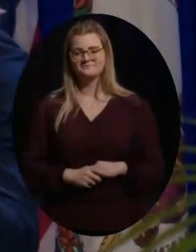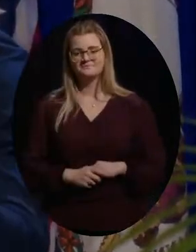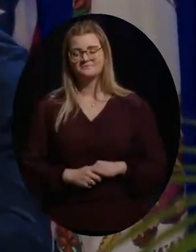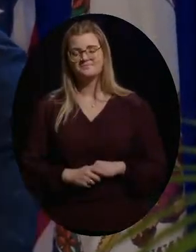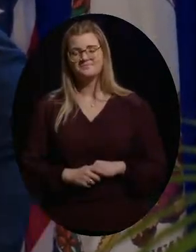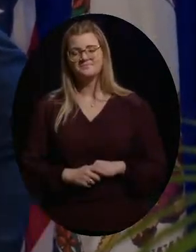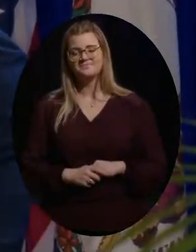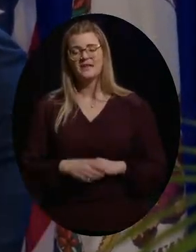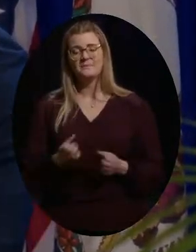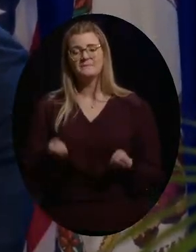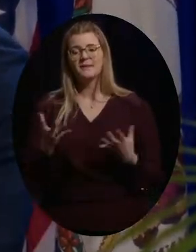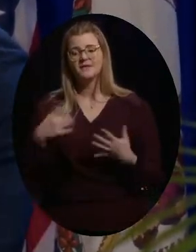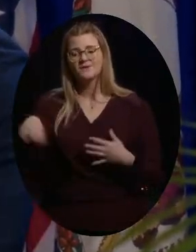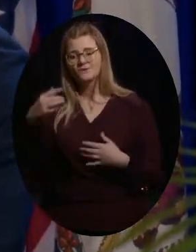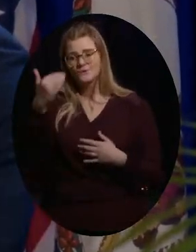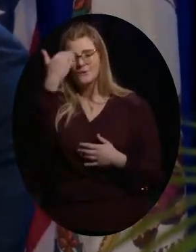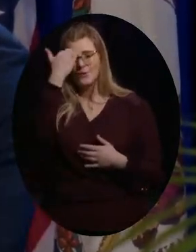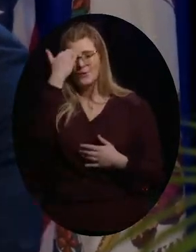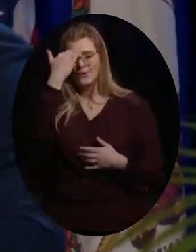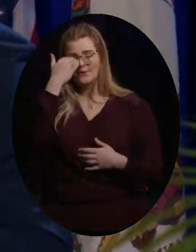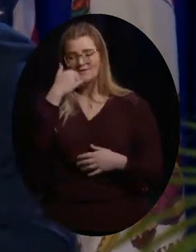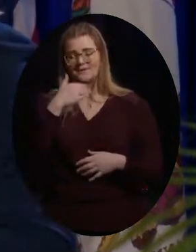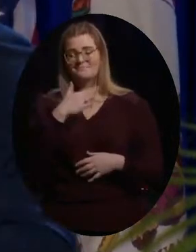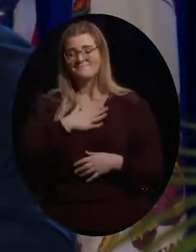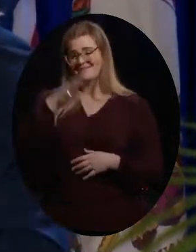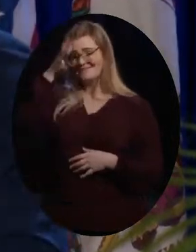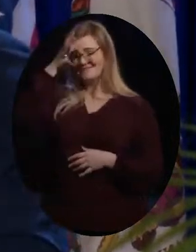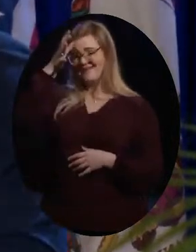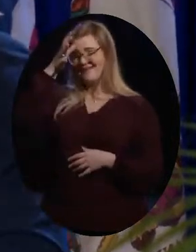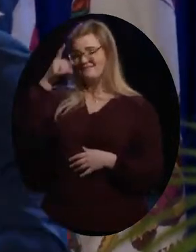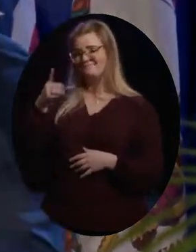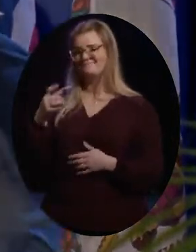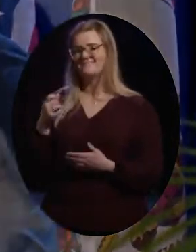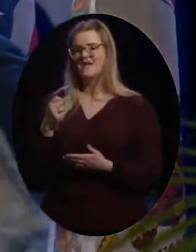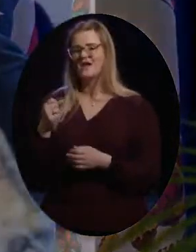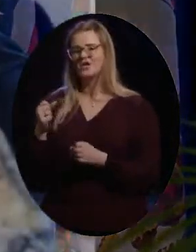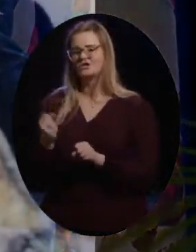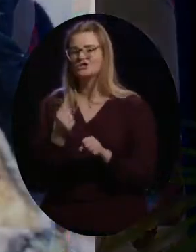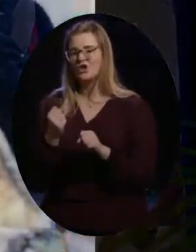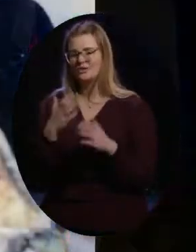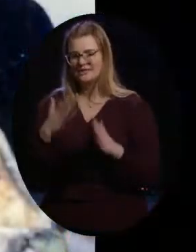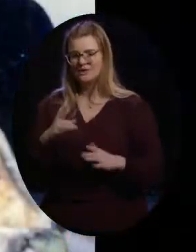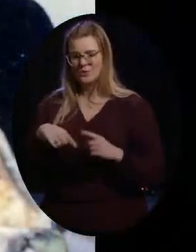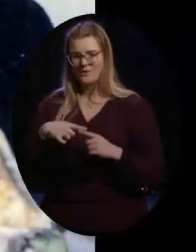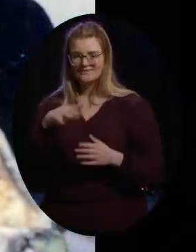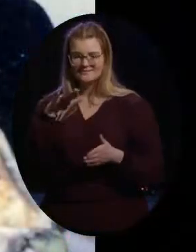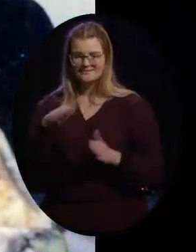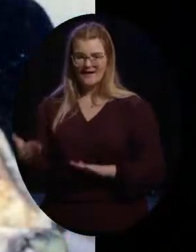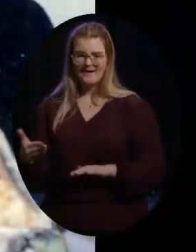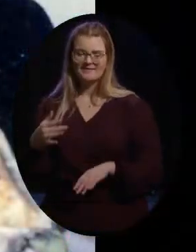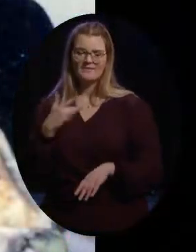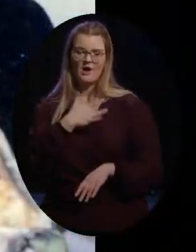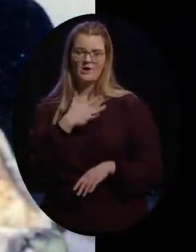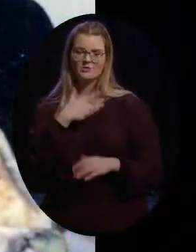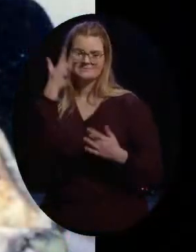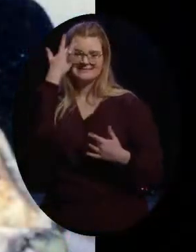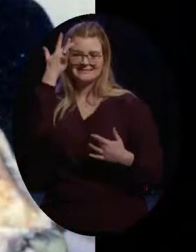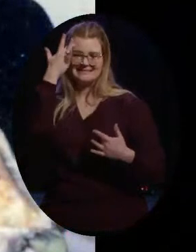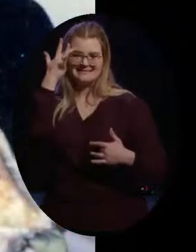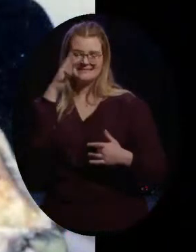And as many of you all may know, my dad was a custodian when he died of heart disease at age